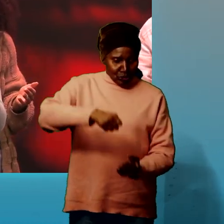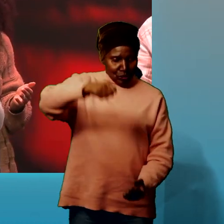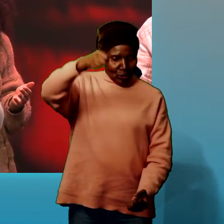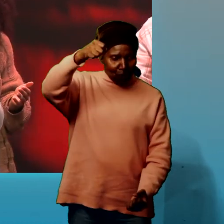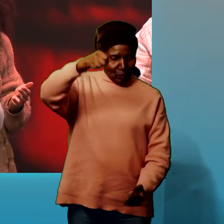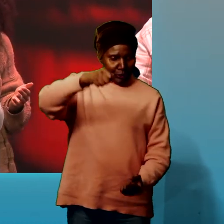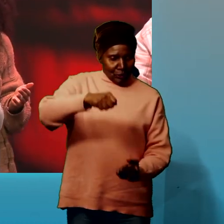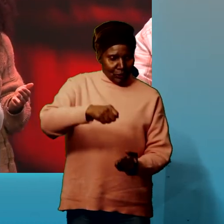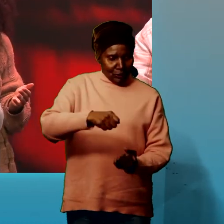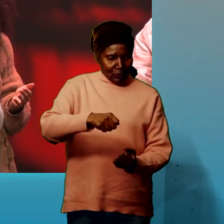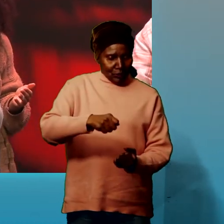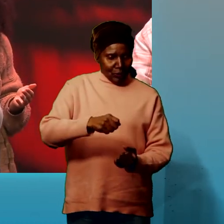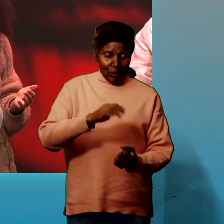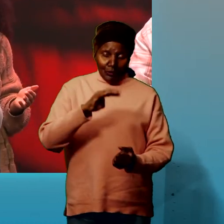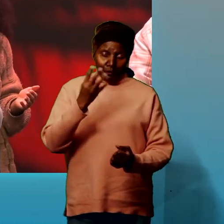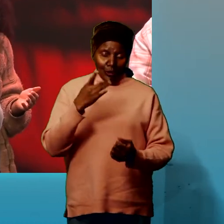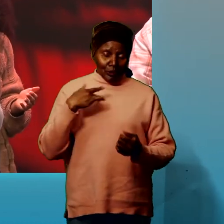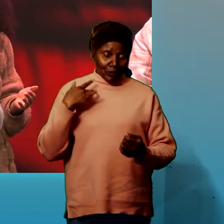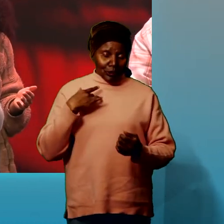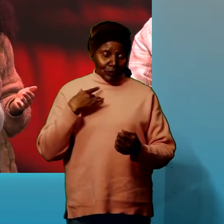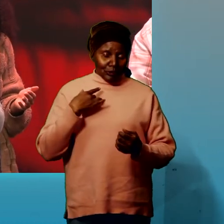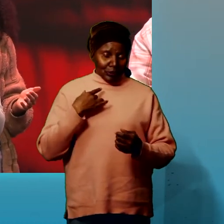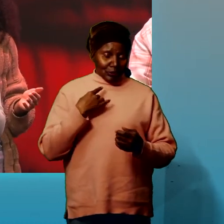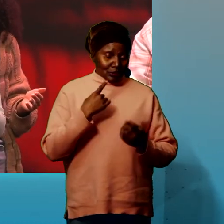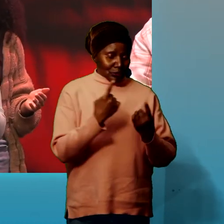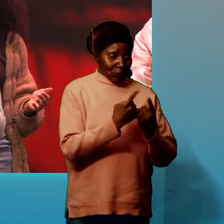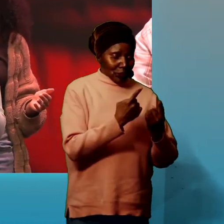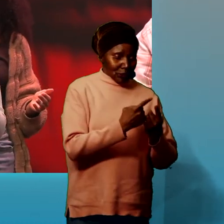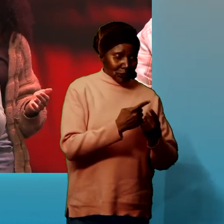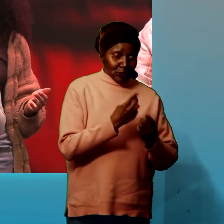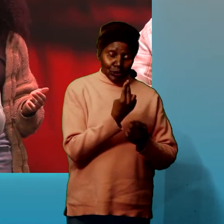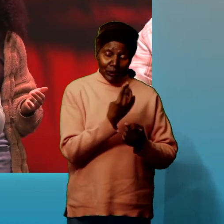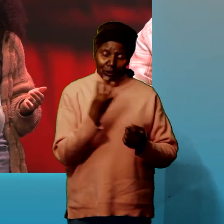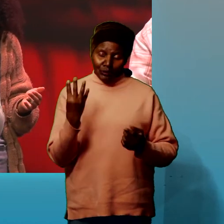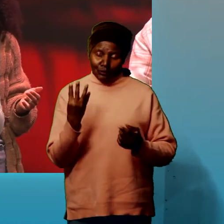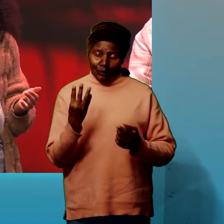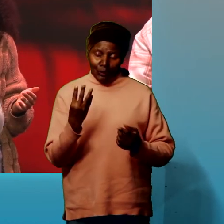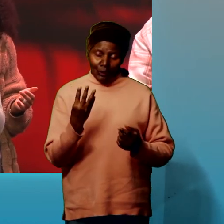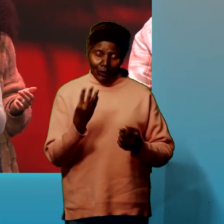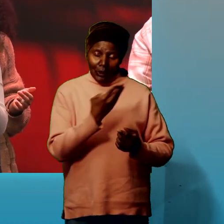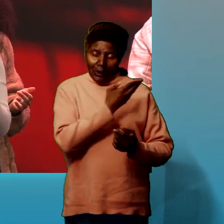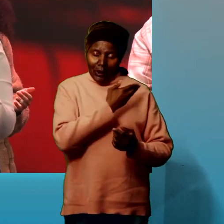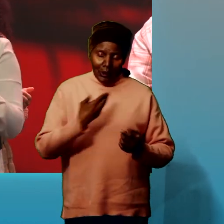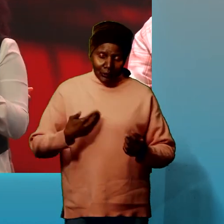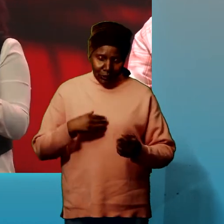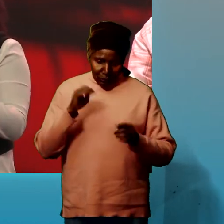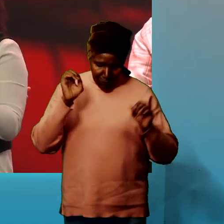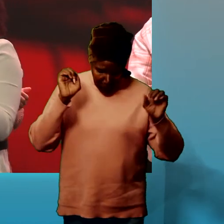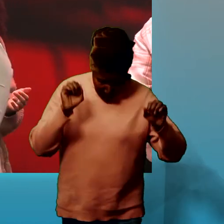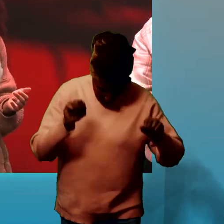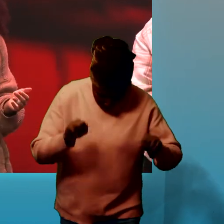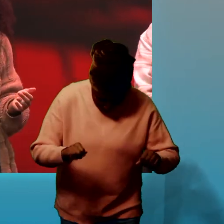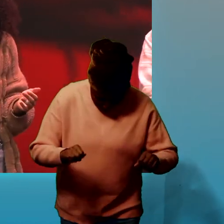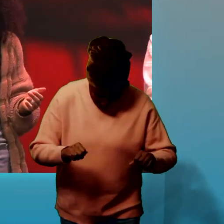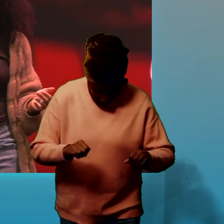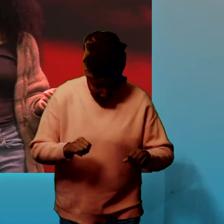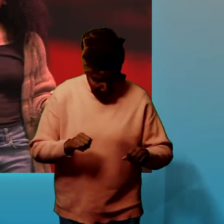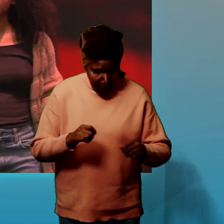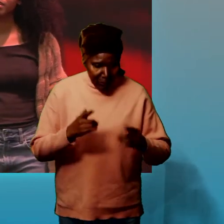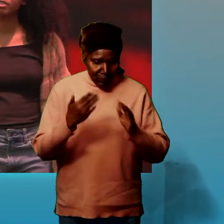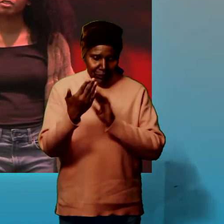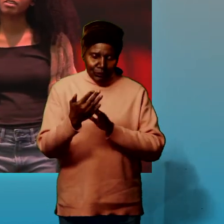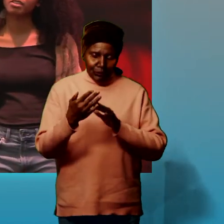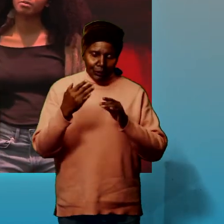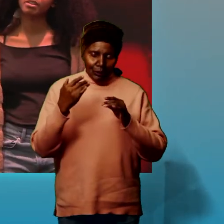The four living creatures and the 24 elders fell down before the Lamb, each having a harp and